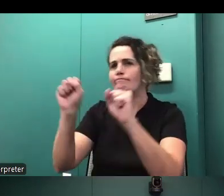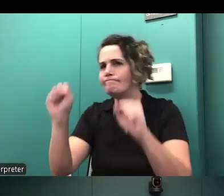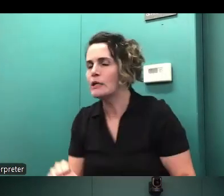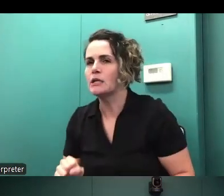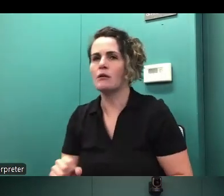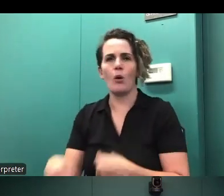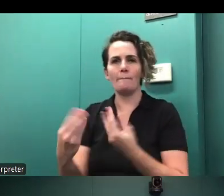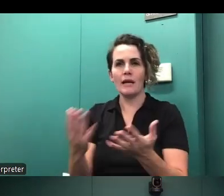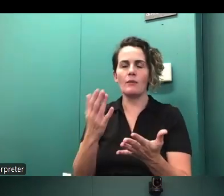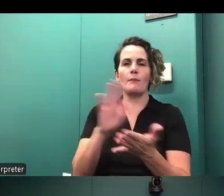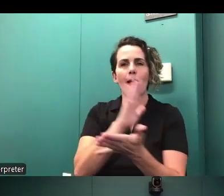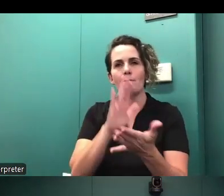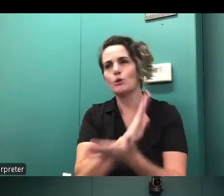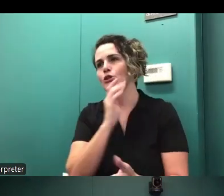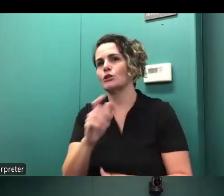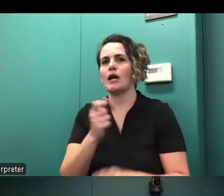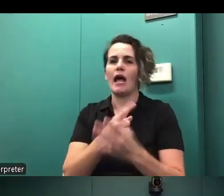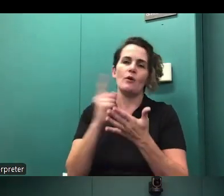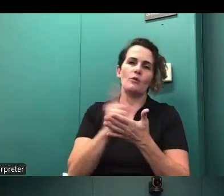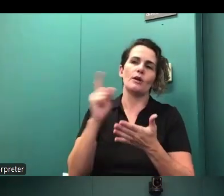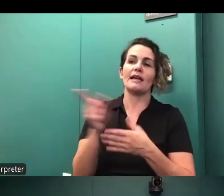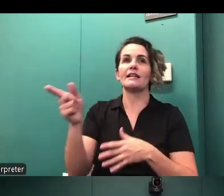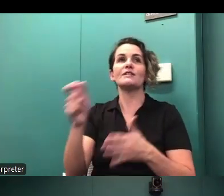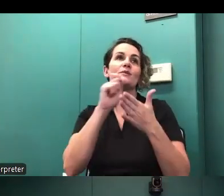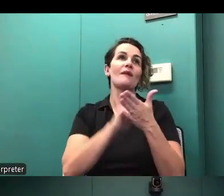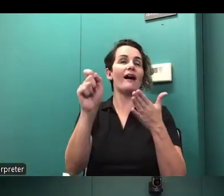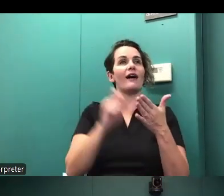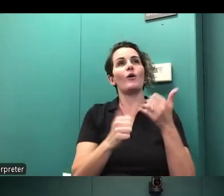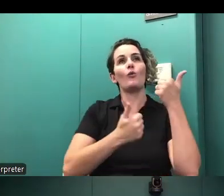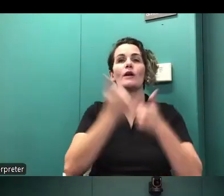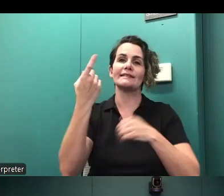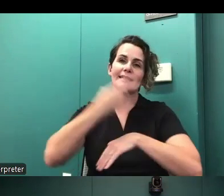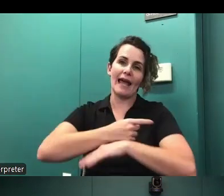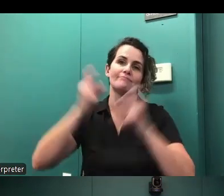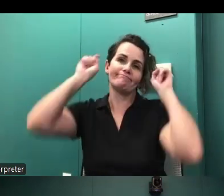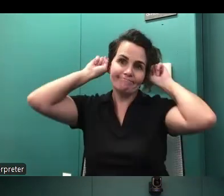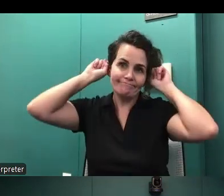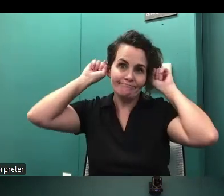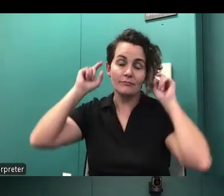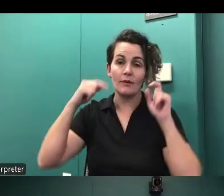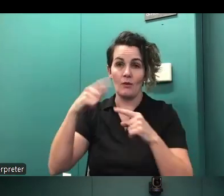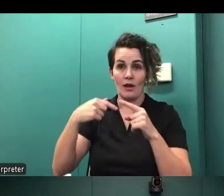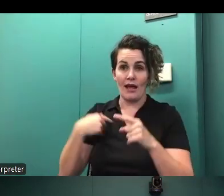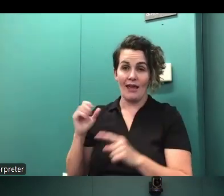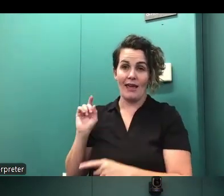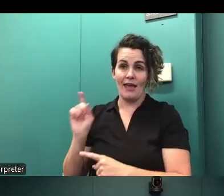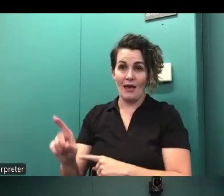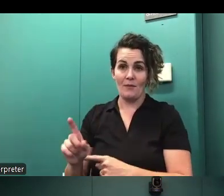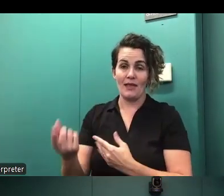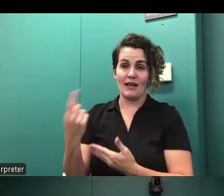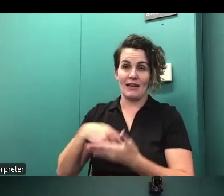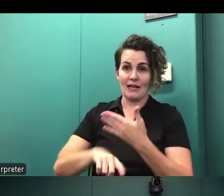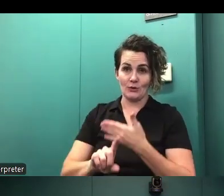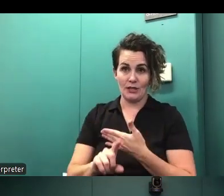strip of paper every week. I'd give her a new one and she was supposed to mark which day she had her hearing aids. And then when I came the next week, I could mark